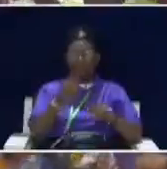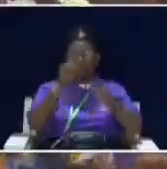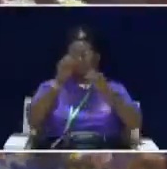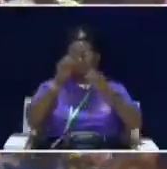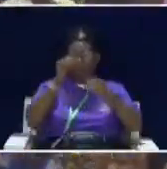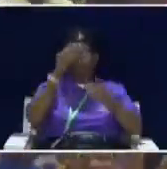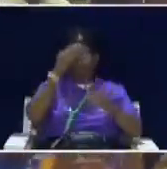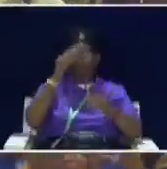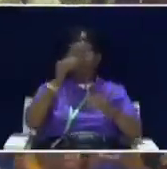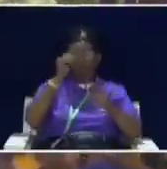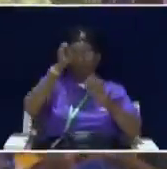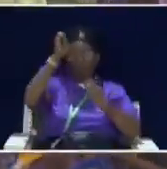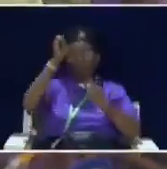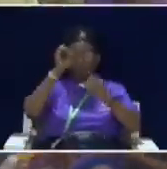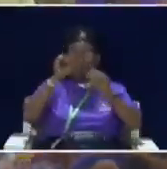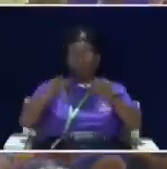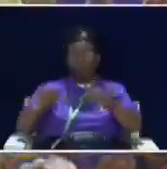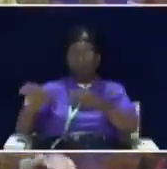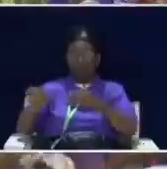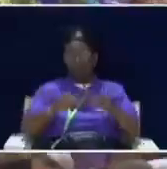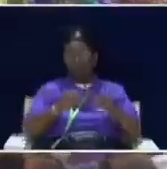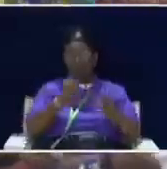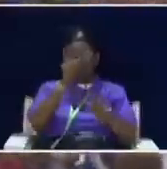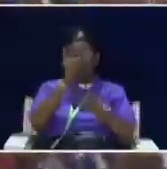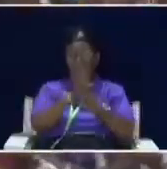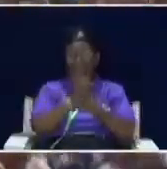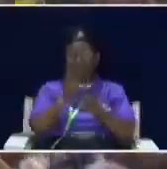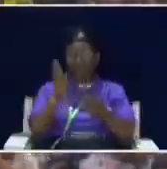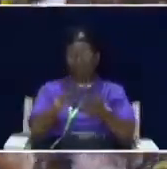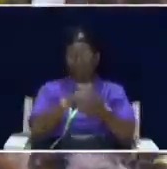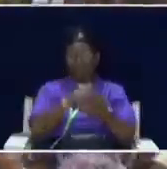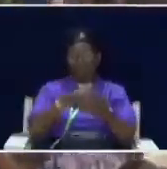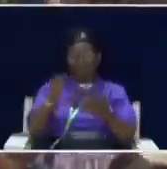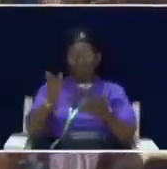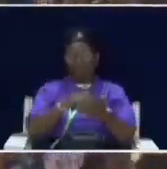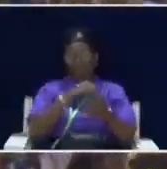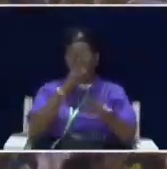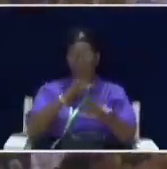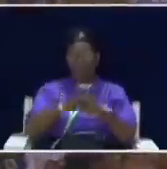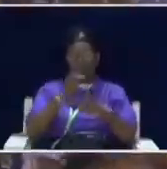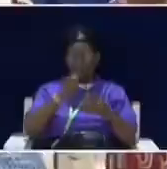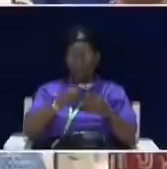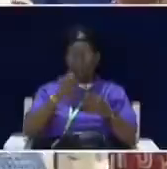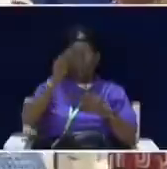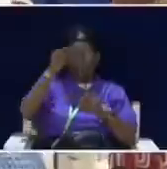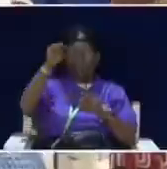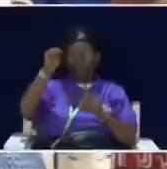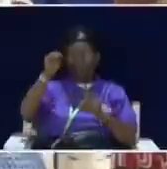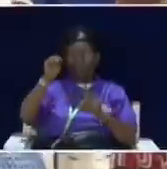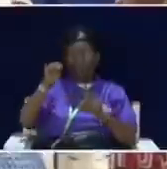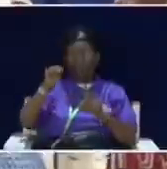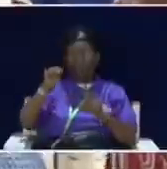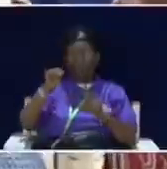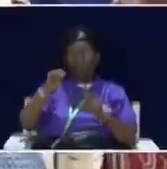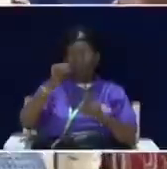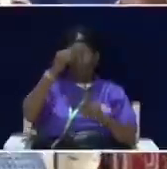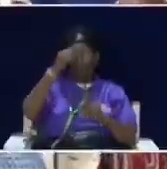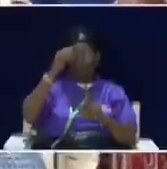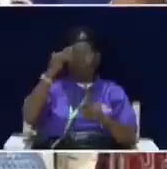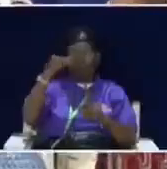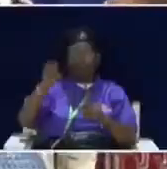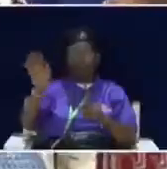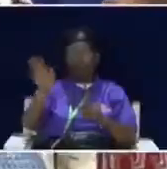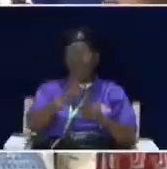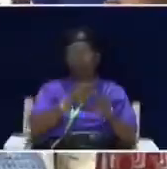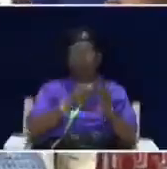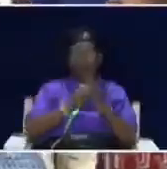Worship him. Sing unto him. Think of your own song. Your